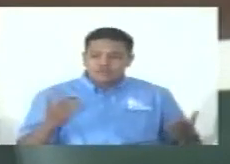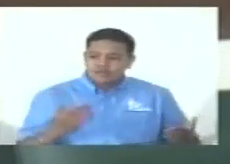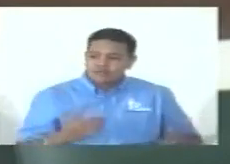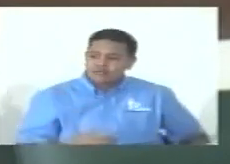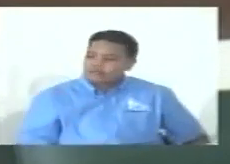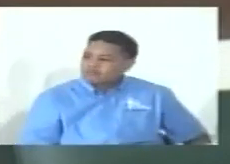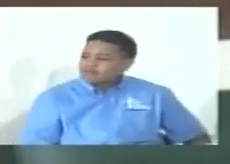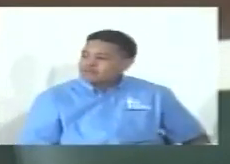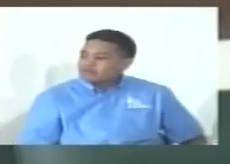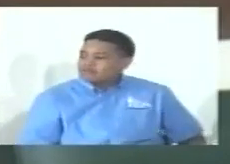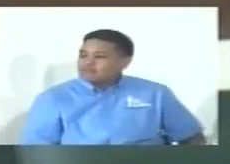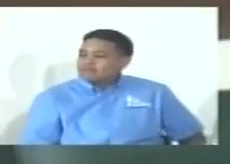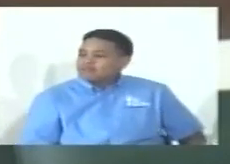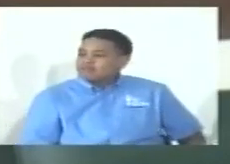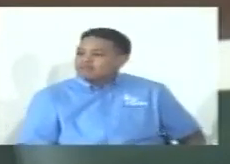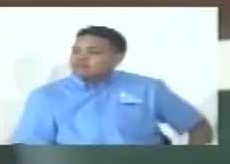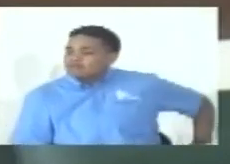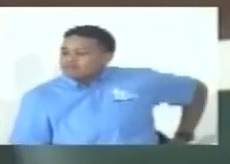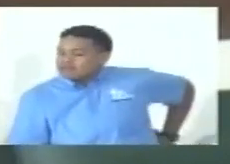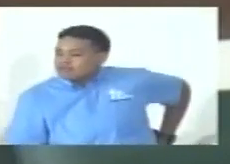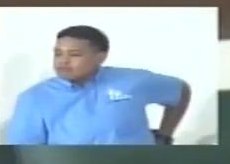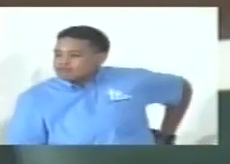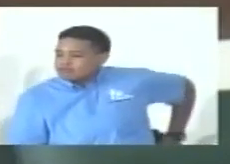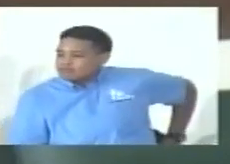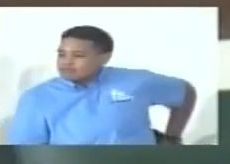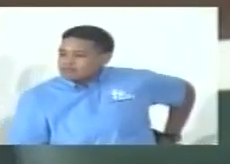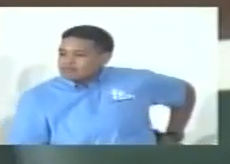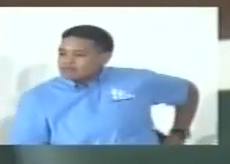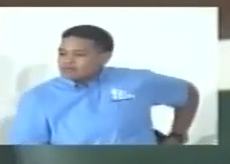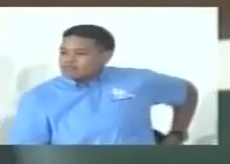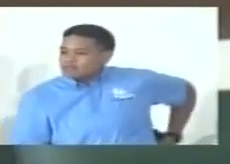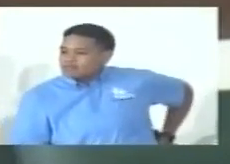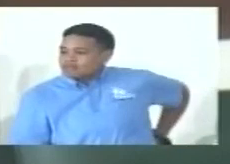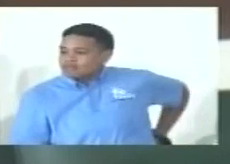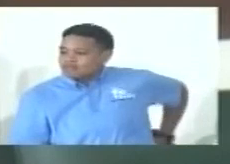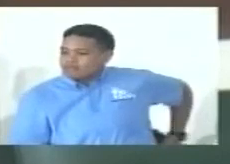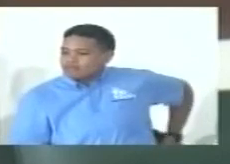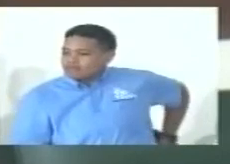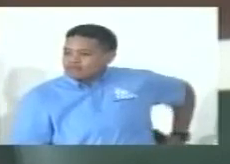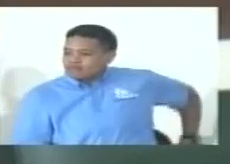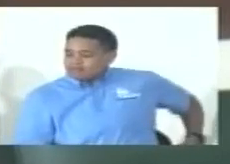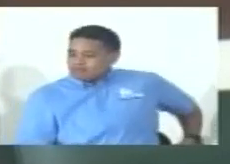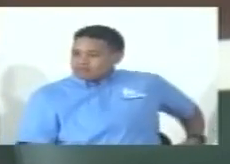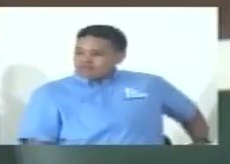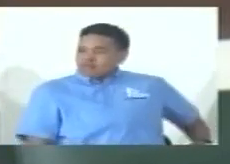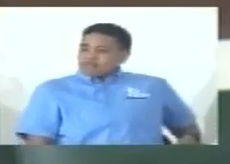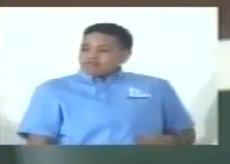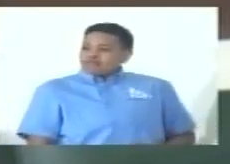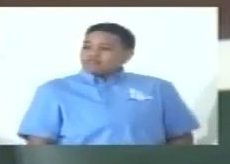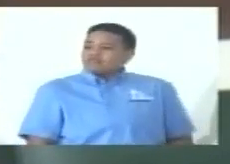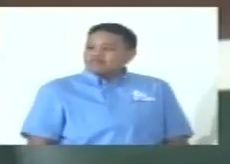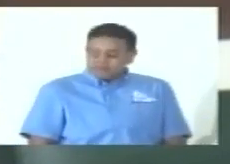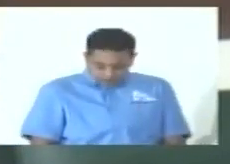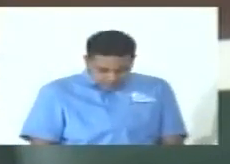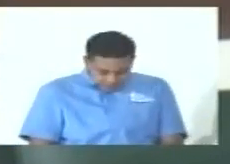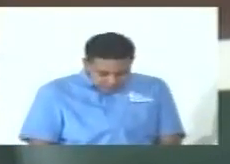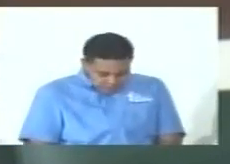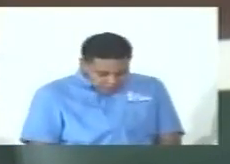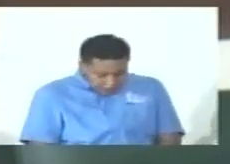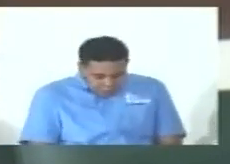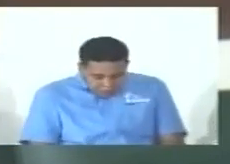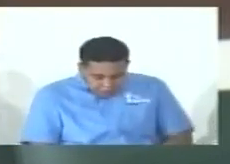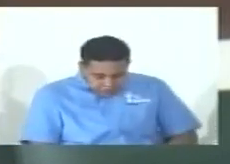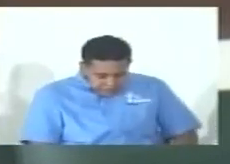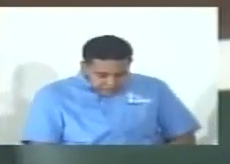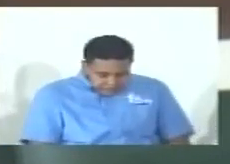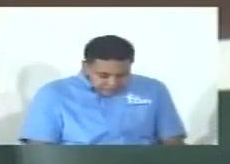And even when issues of costs came up, and she assured me that under no